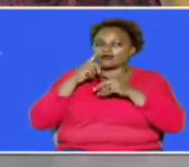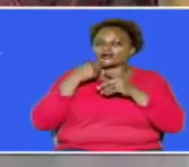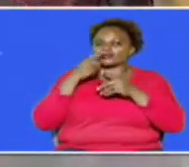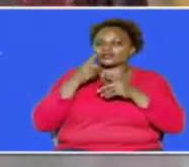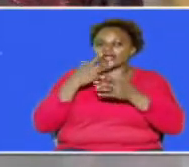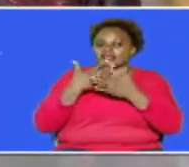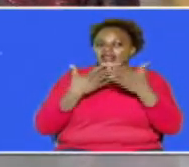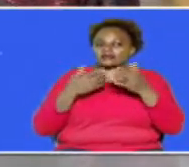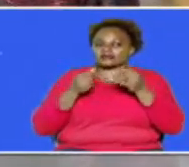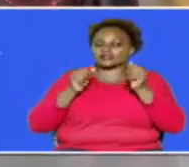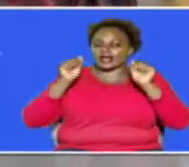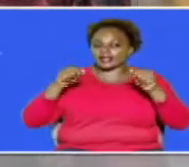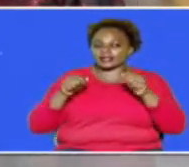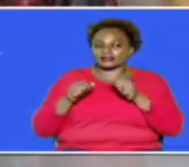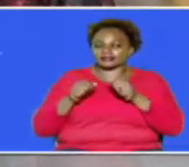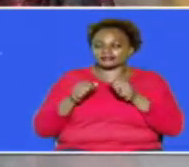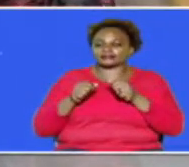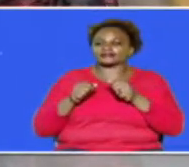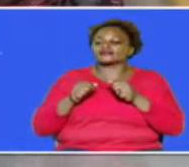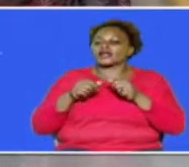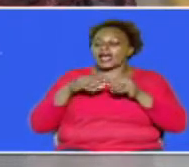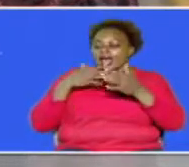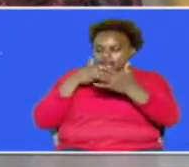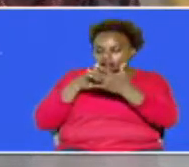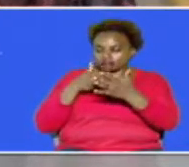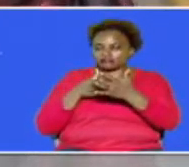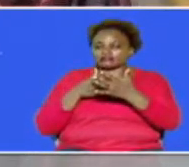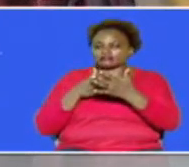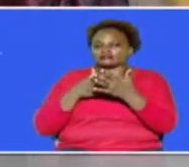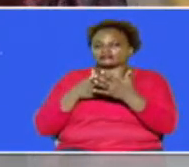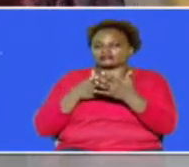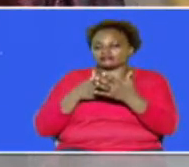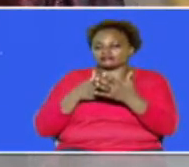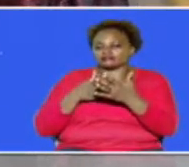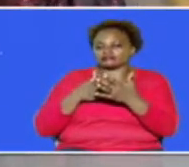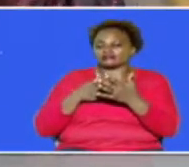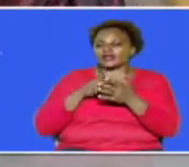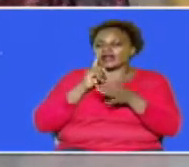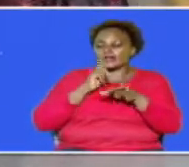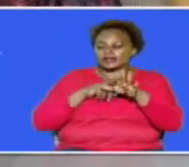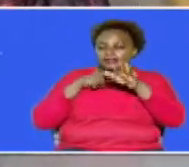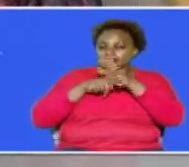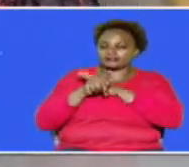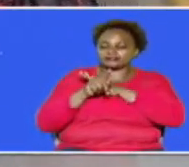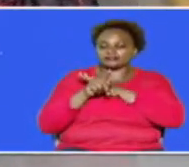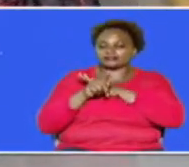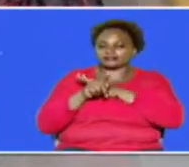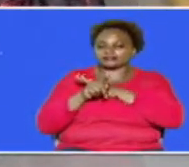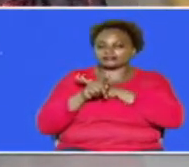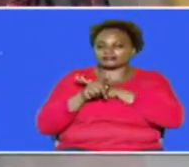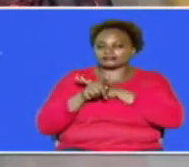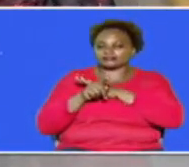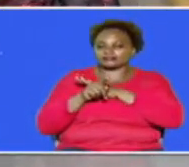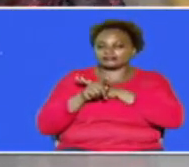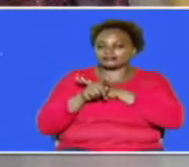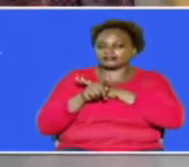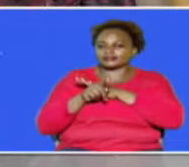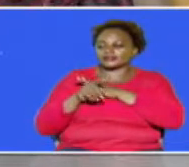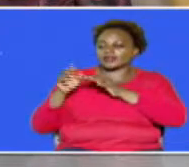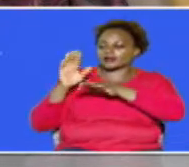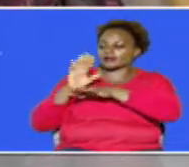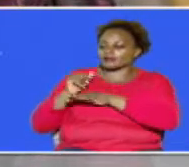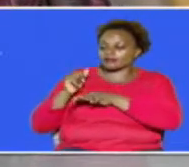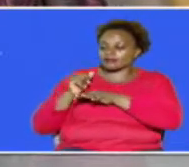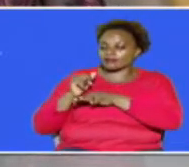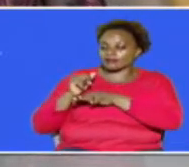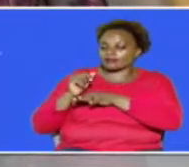tell you the things that we agreed upon. Okay. So I highlighted those things and we agreed. Let me finish. When we went to the plenary, they called